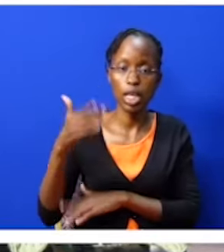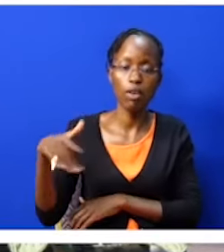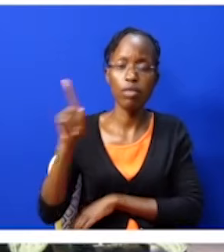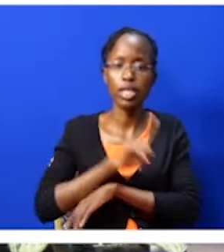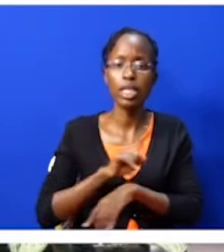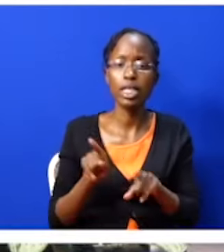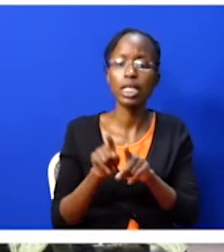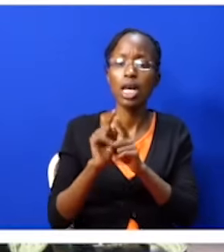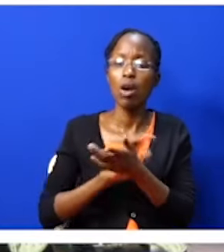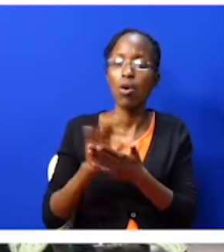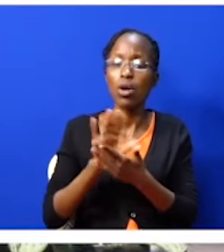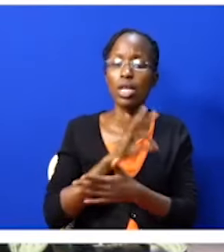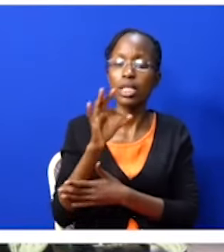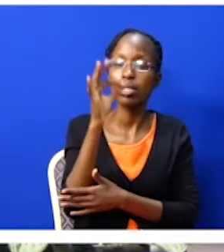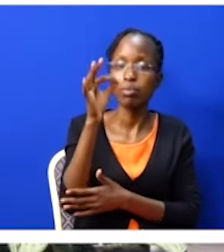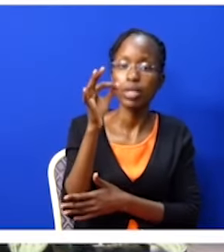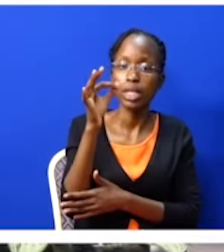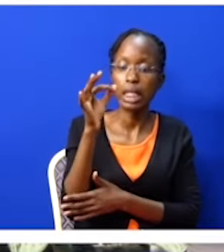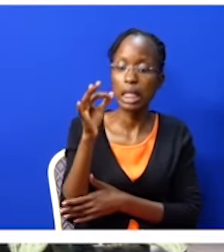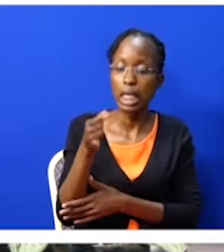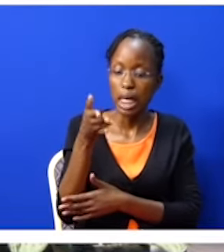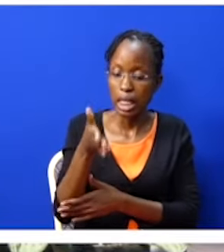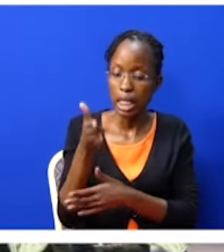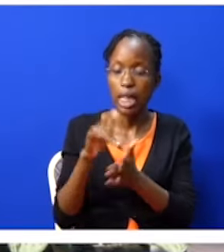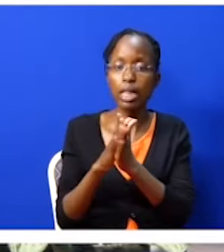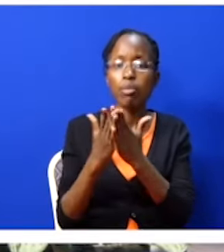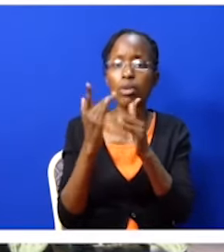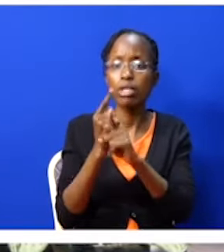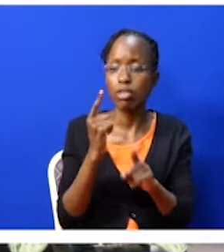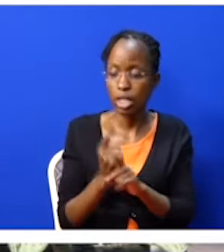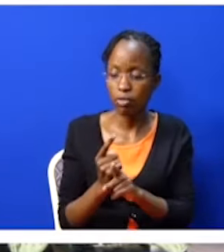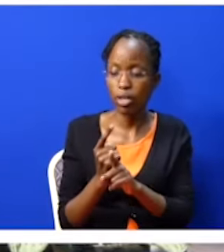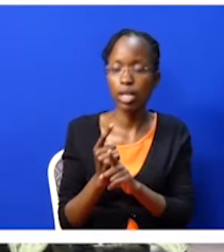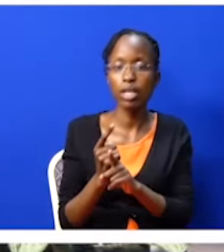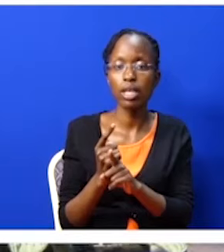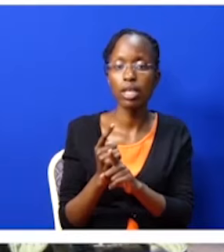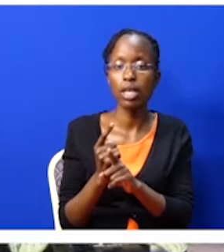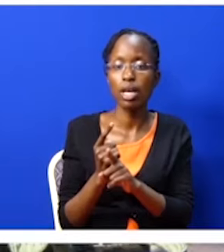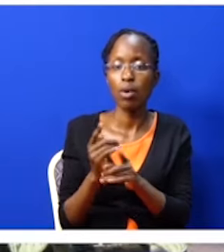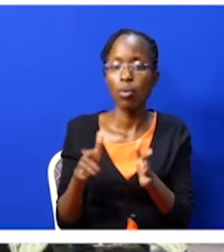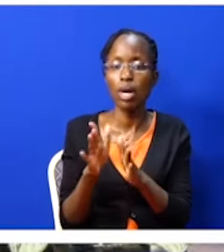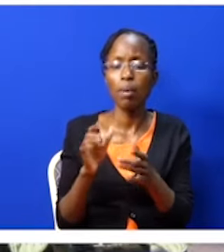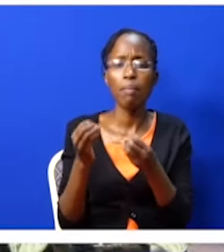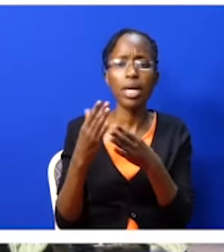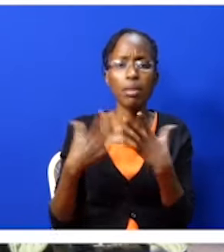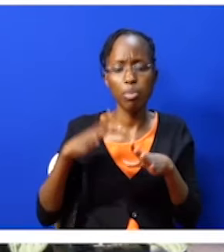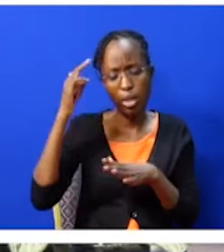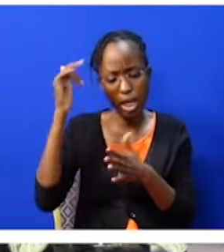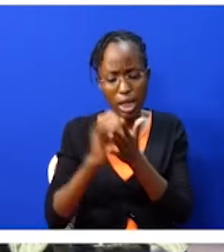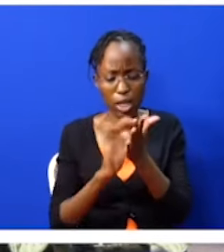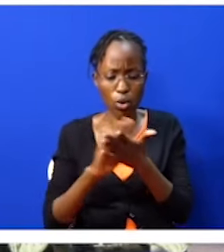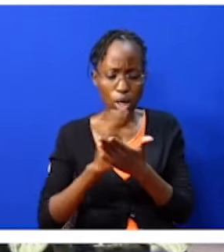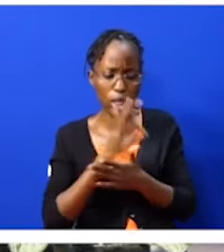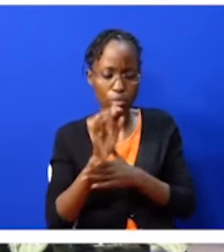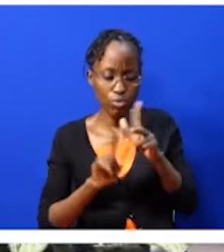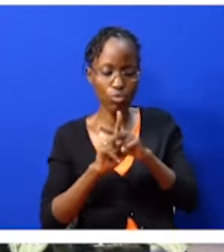Now, the Holy Spirit is revealed throughout the Bible in different ways. Many people think the Holy Spirit was first revealed in the Bible on the day